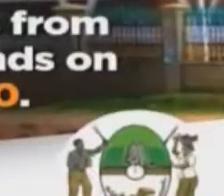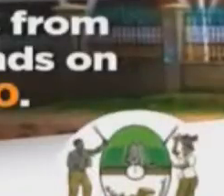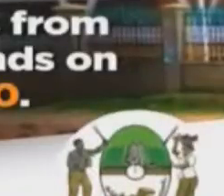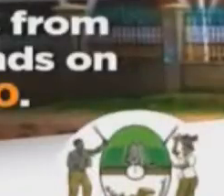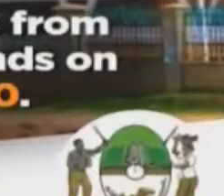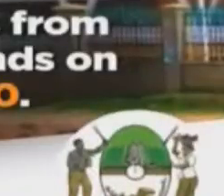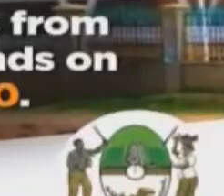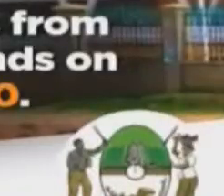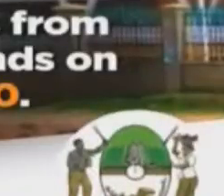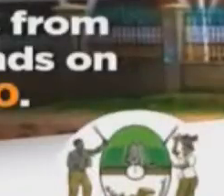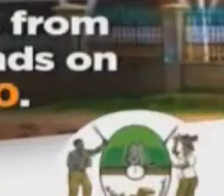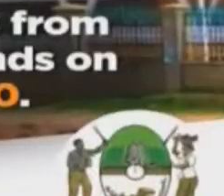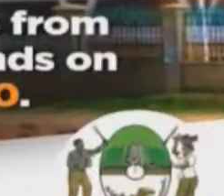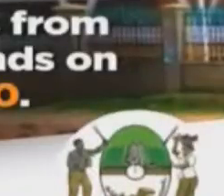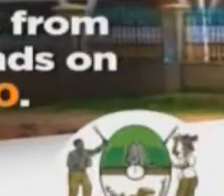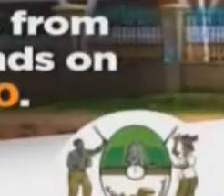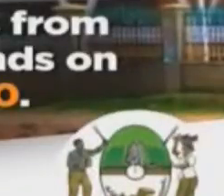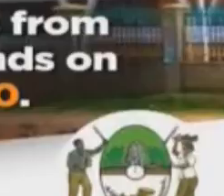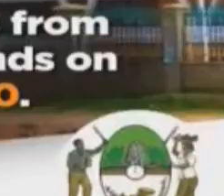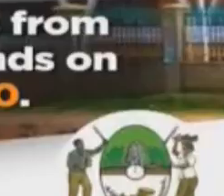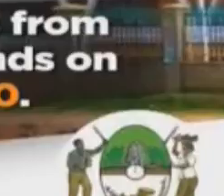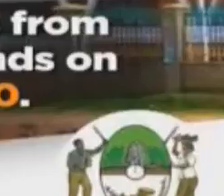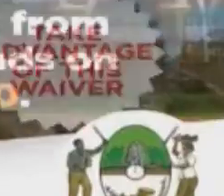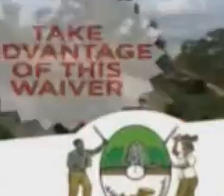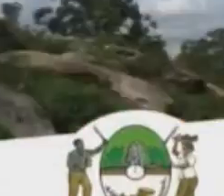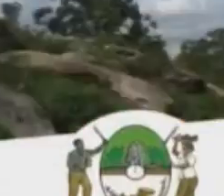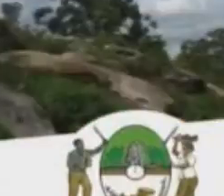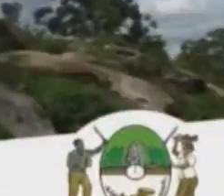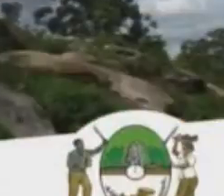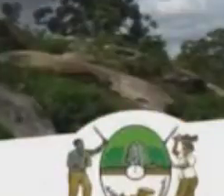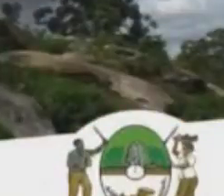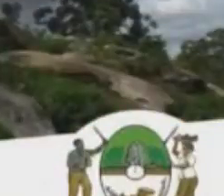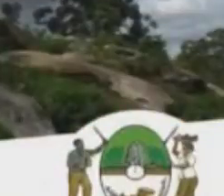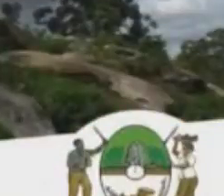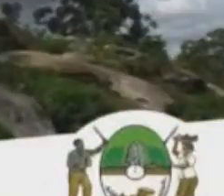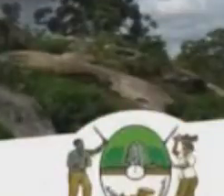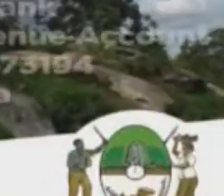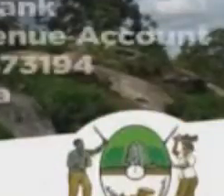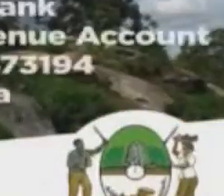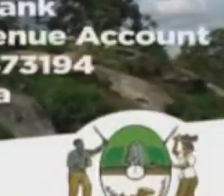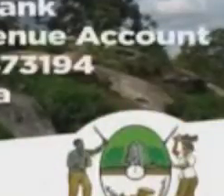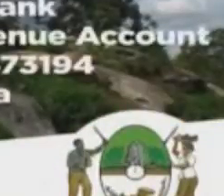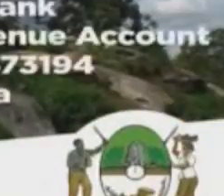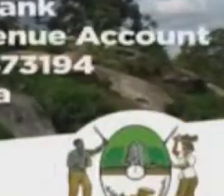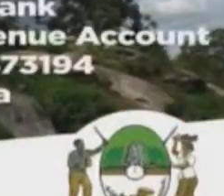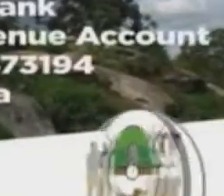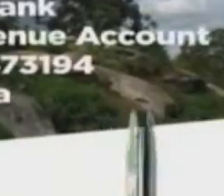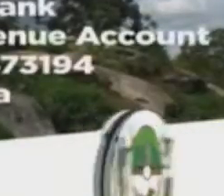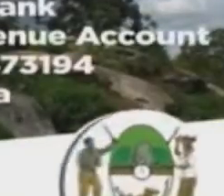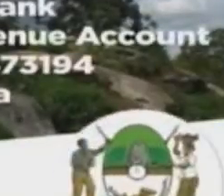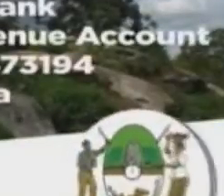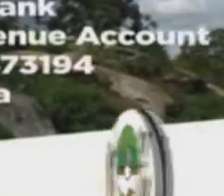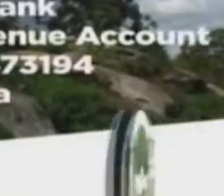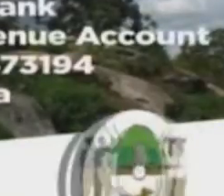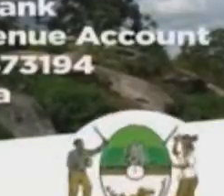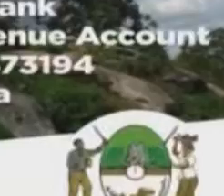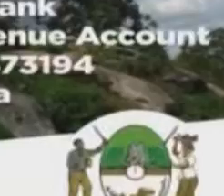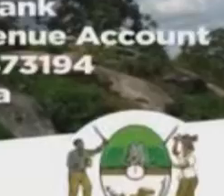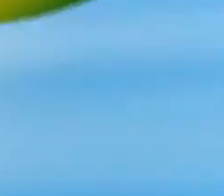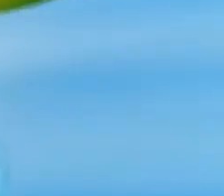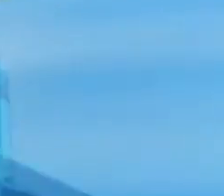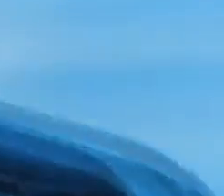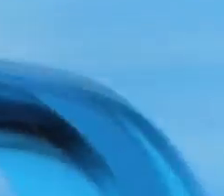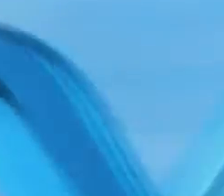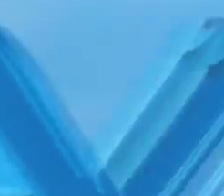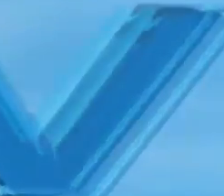to extend a 100% waiver. The waiver has been extended from 1st June to 31st August 2020.